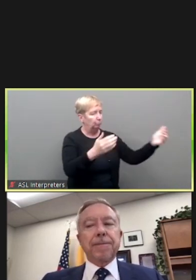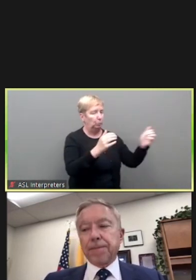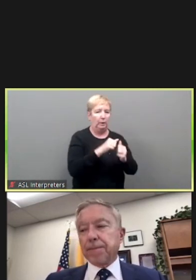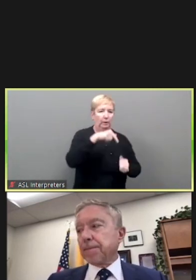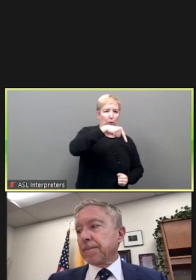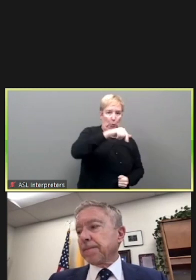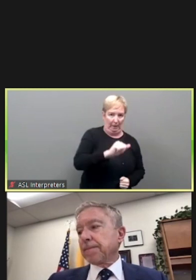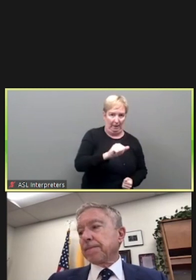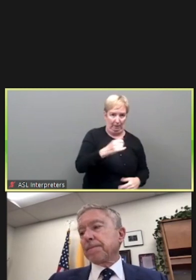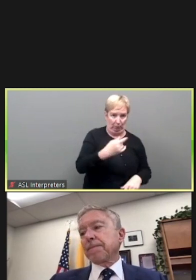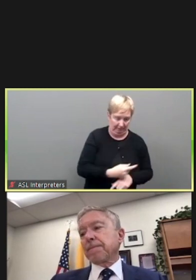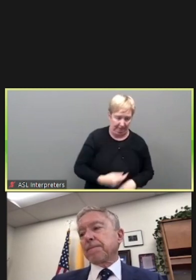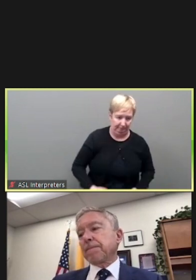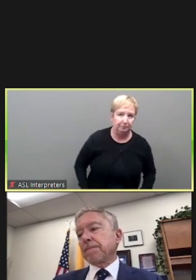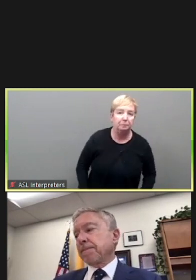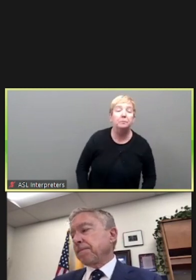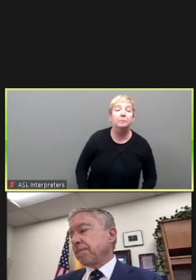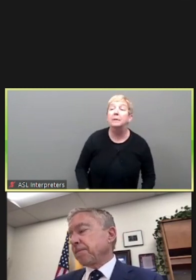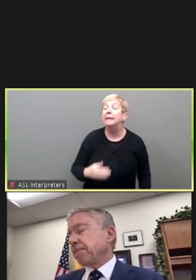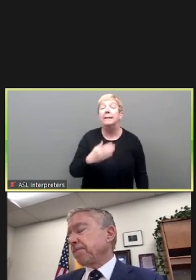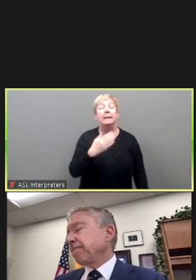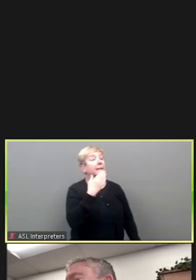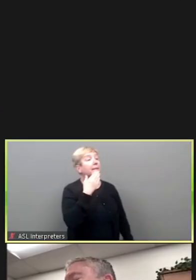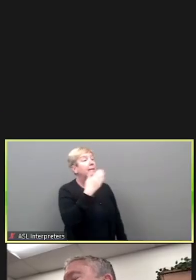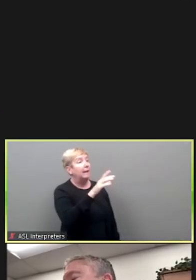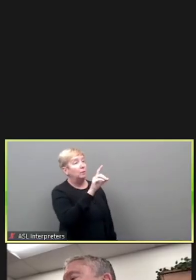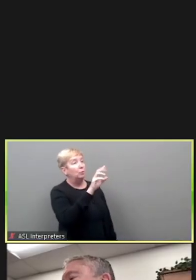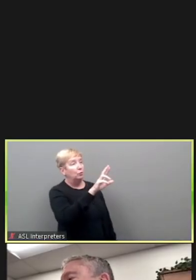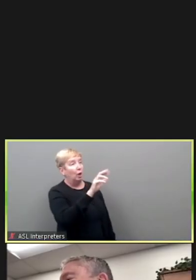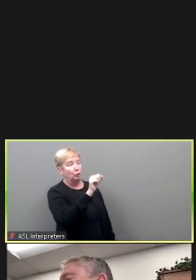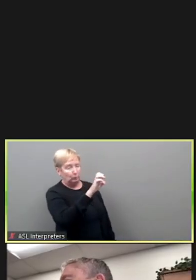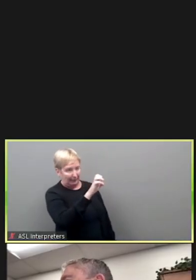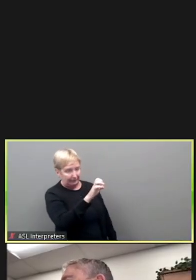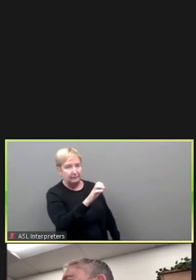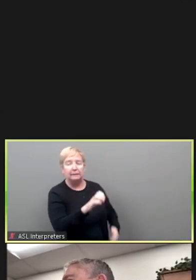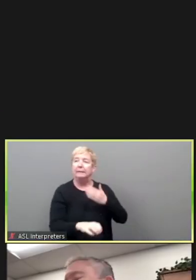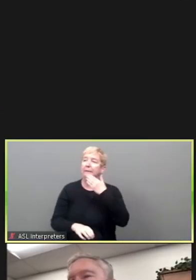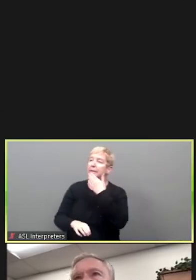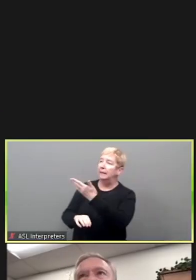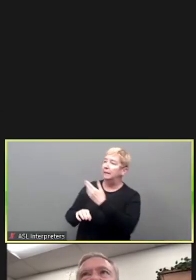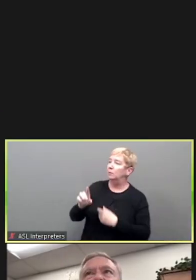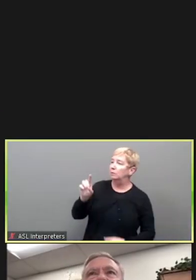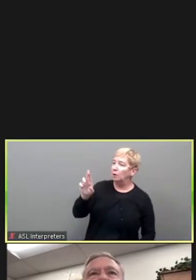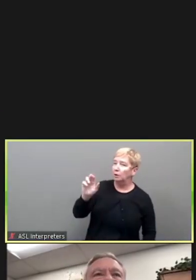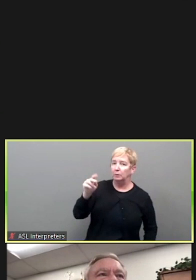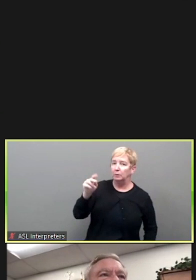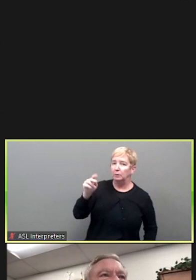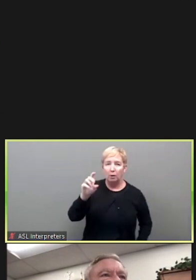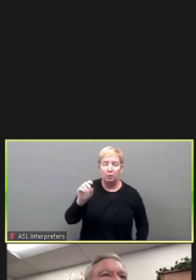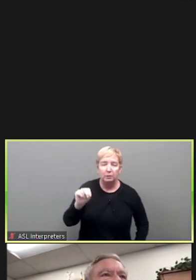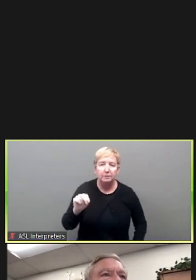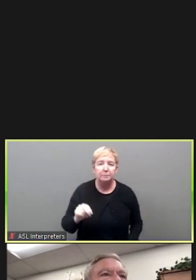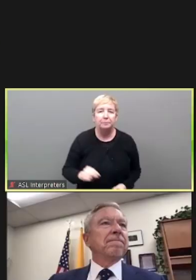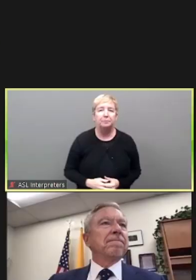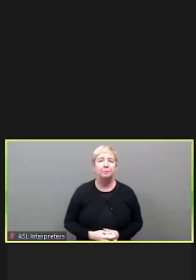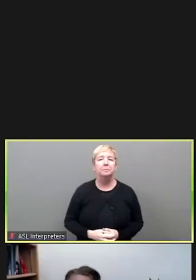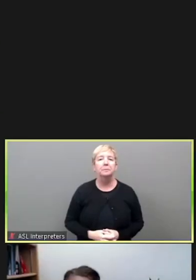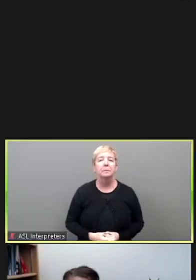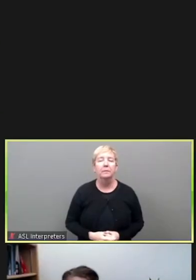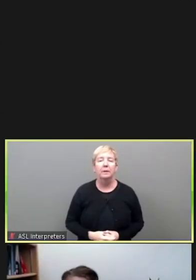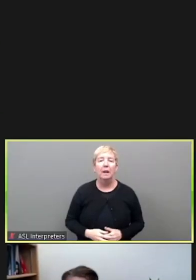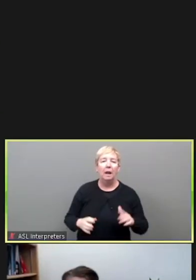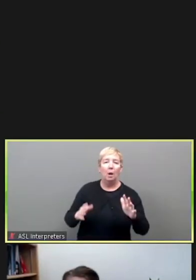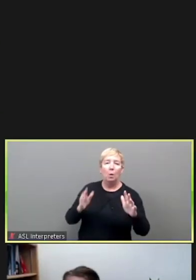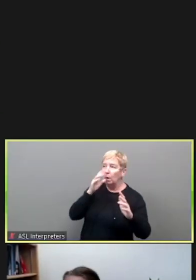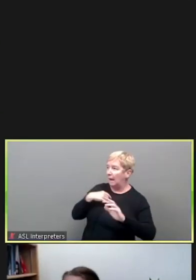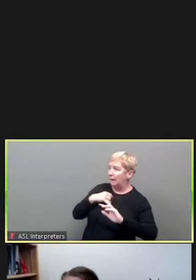today. Thanks very much, Dr. Scrace. And Dr. Potahone, just a friendly reminder to turn your screen on, or at least have it at the ready in case questions come